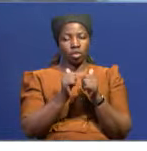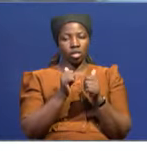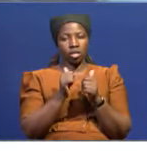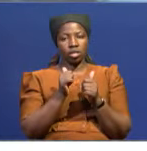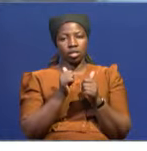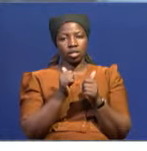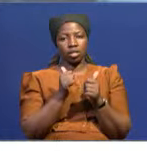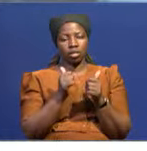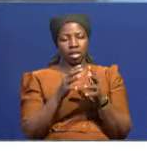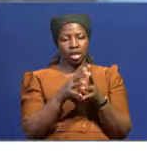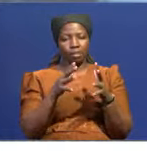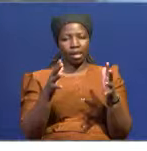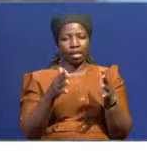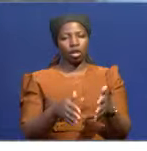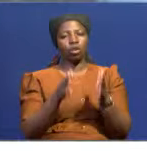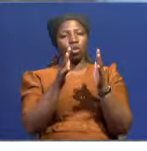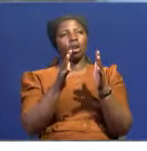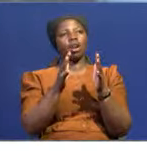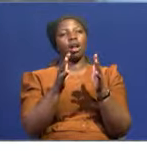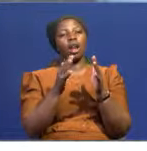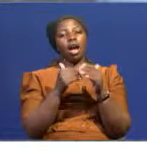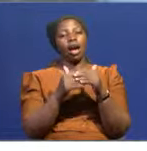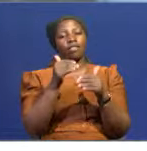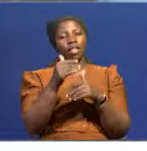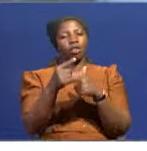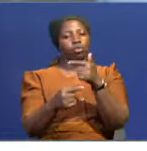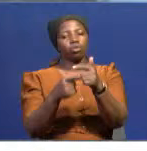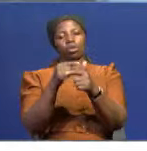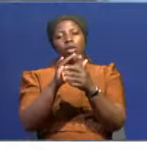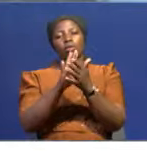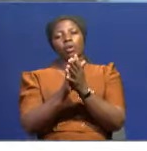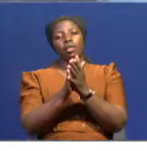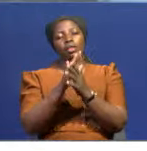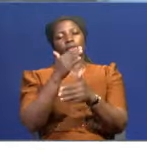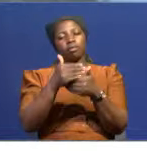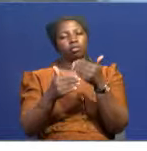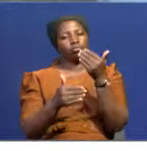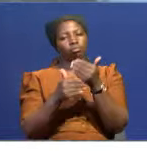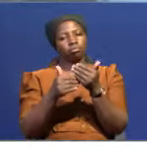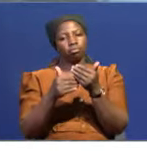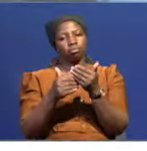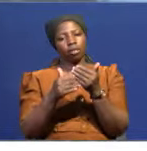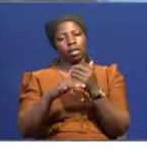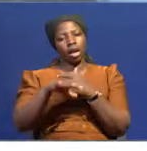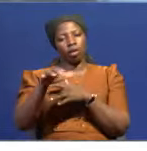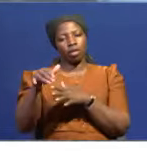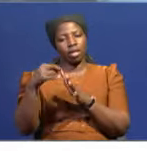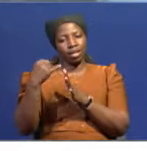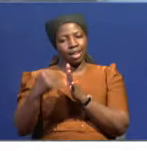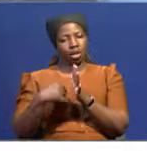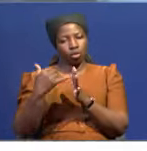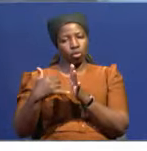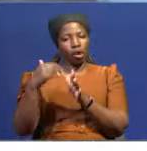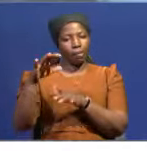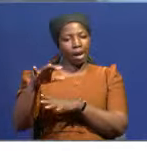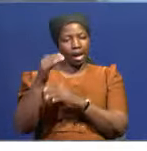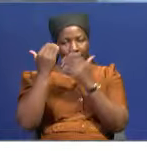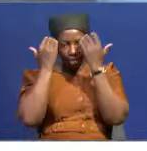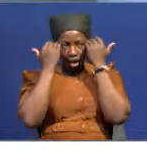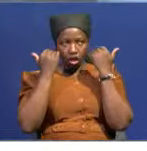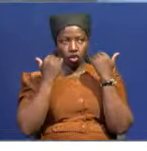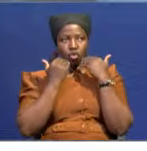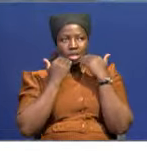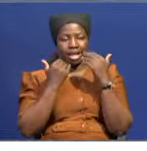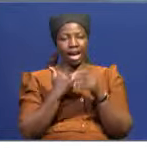Njoro sub-county after it proceeded with the construction of the county aggregated and industrial park. The court had in